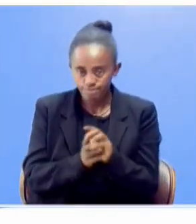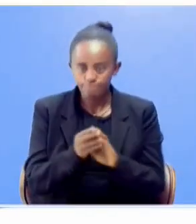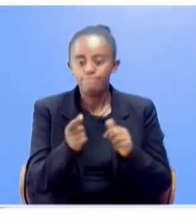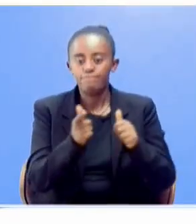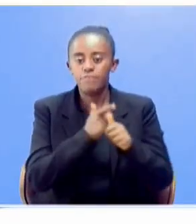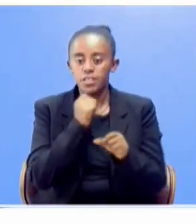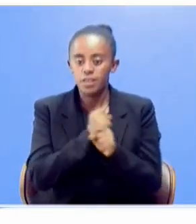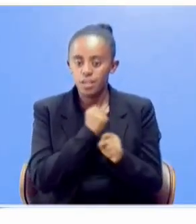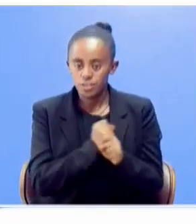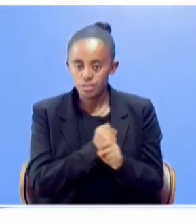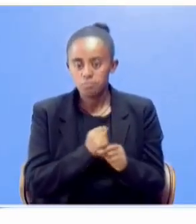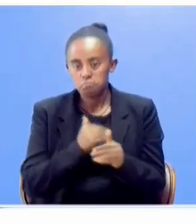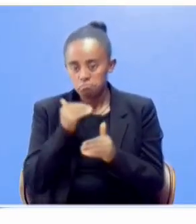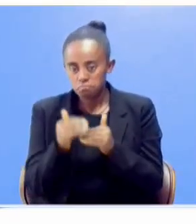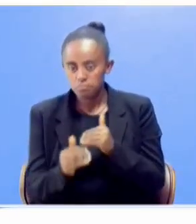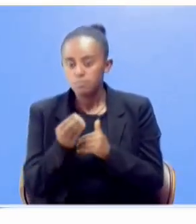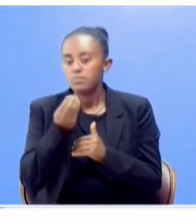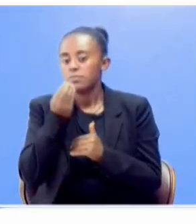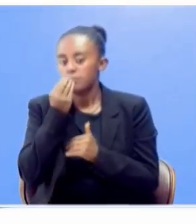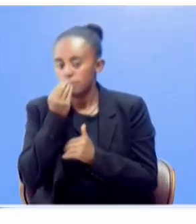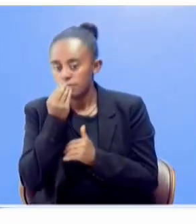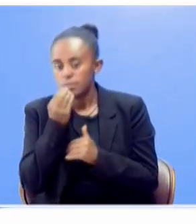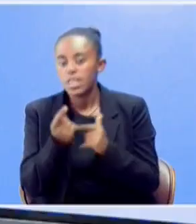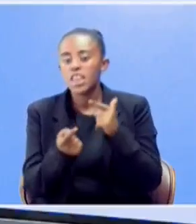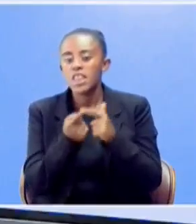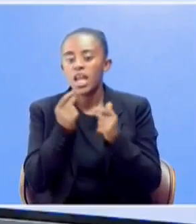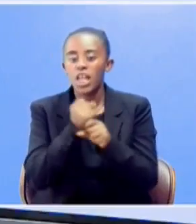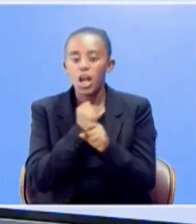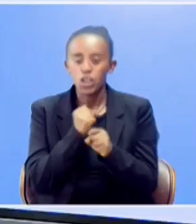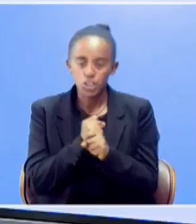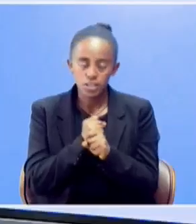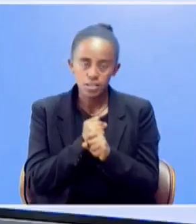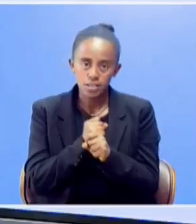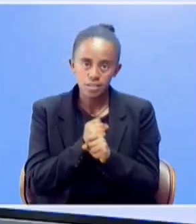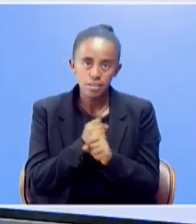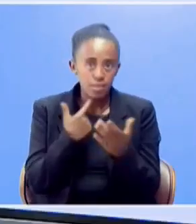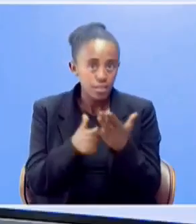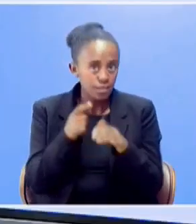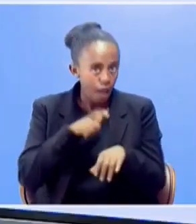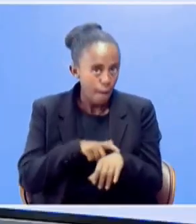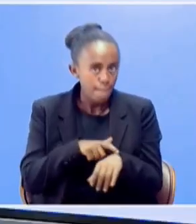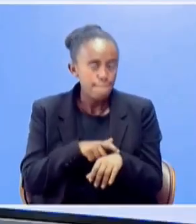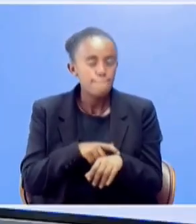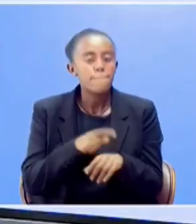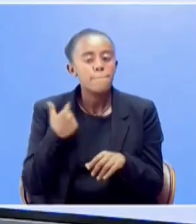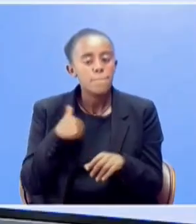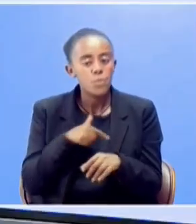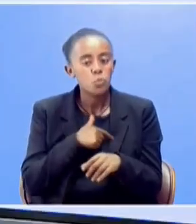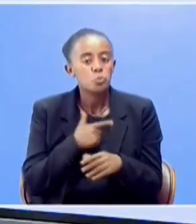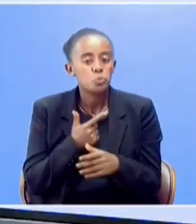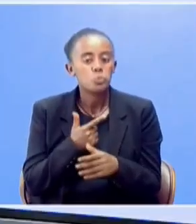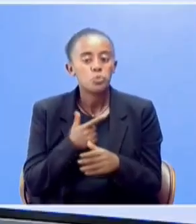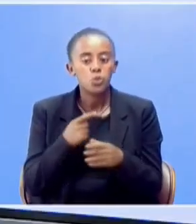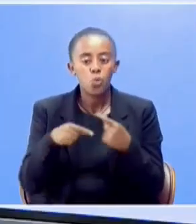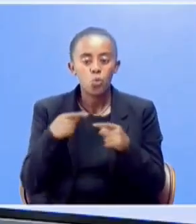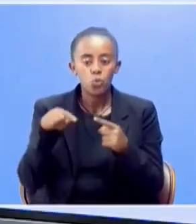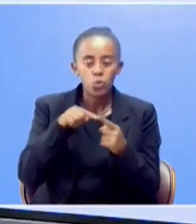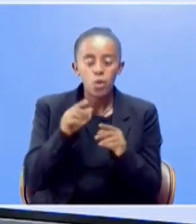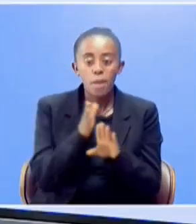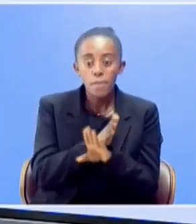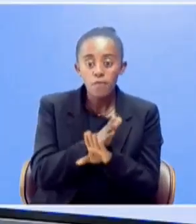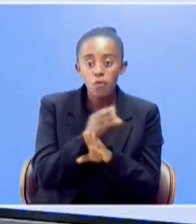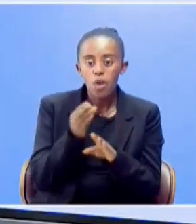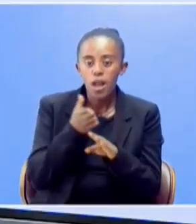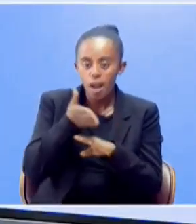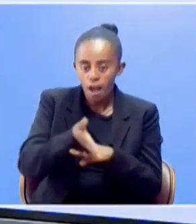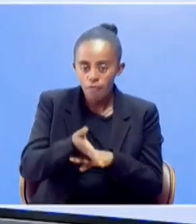action and this one is the second action. This time we're going to use before and